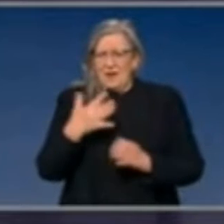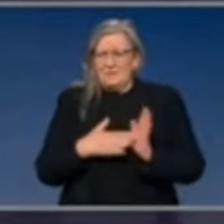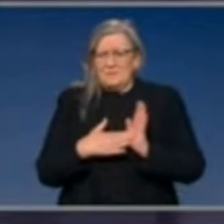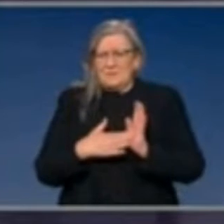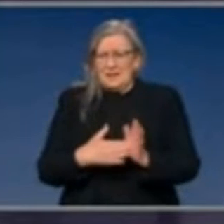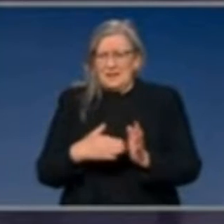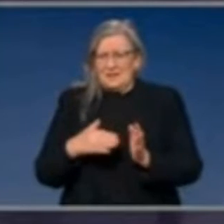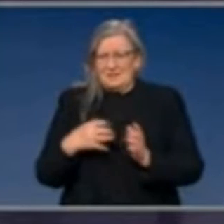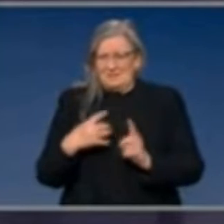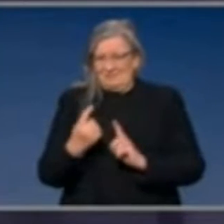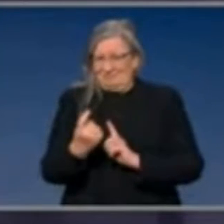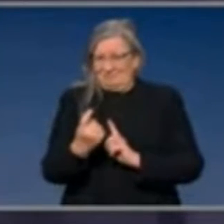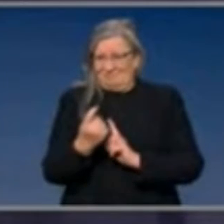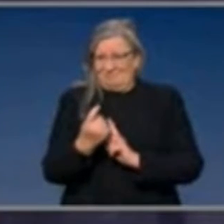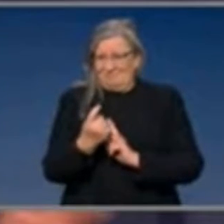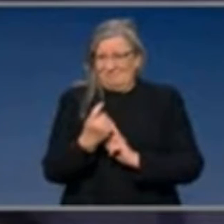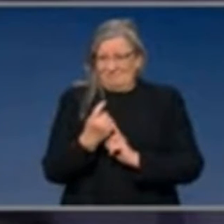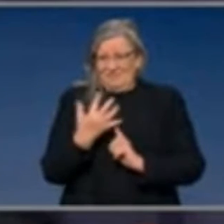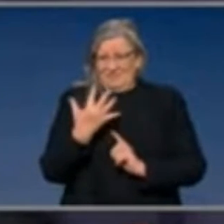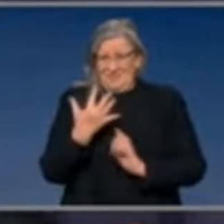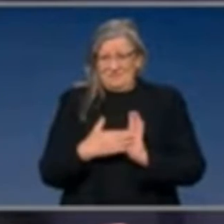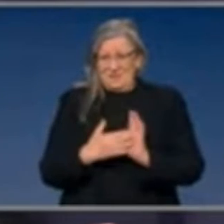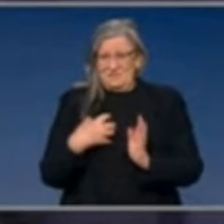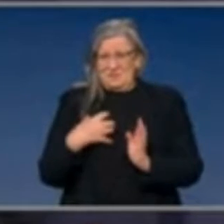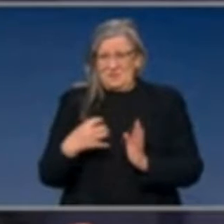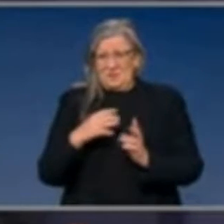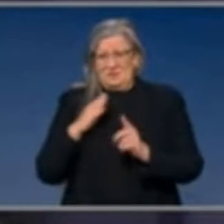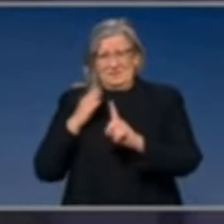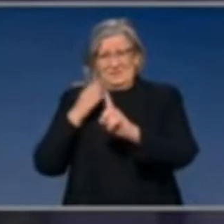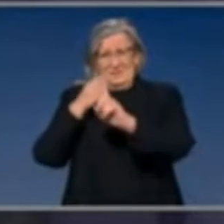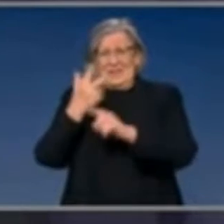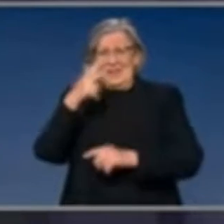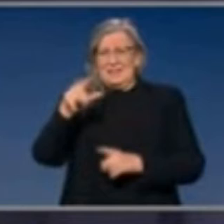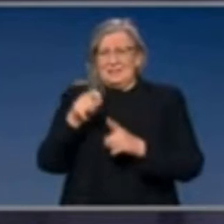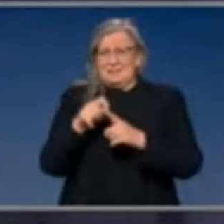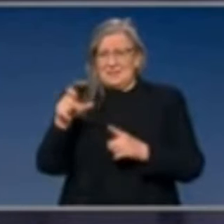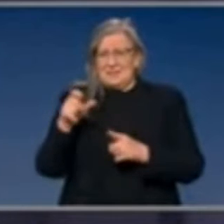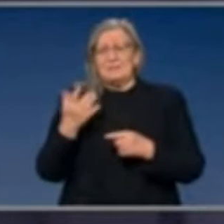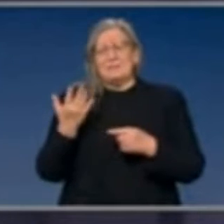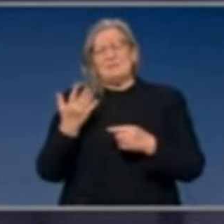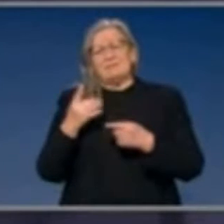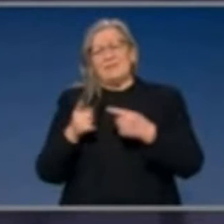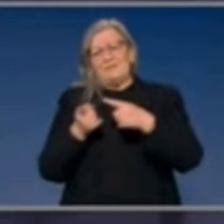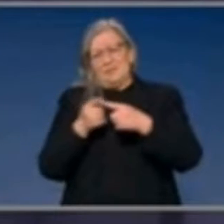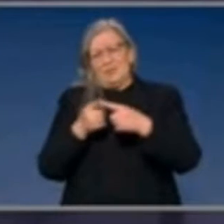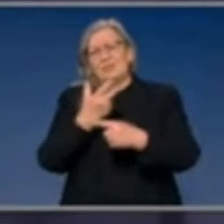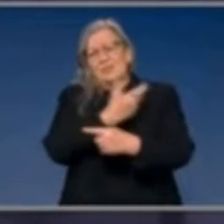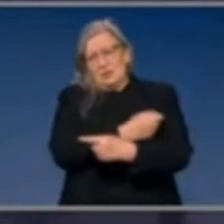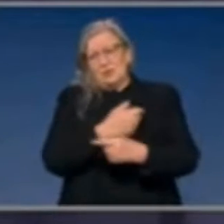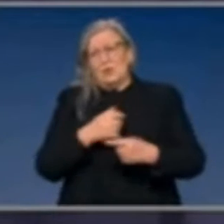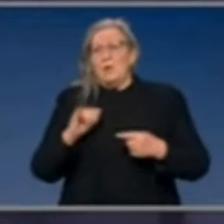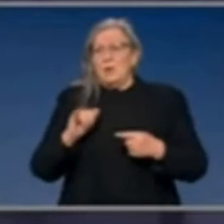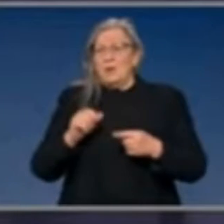in order to achieve the 80% first dose mark. And of course, the second doses follow that. But that is a